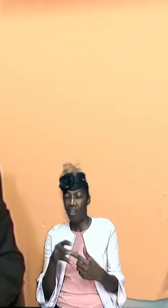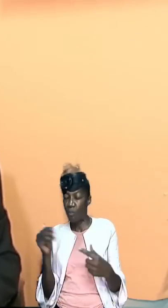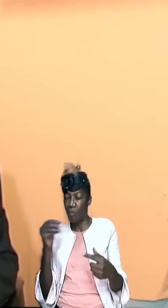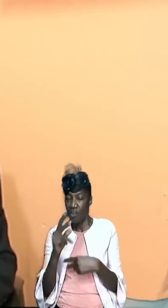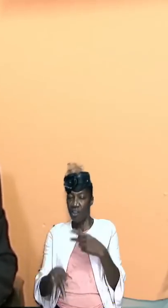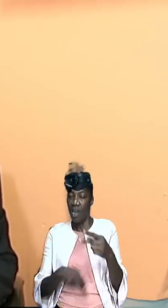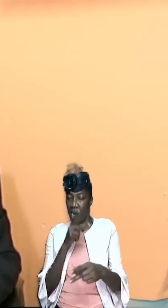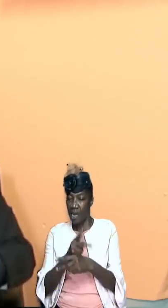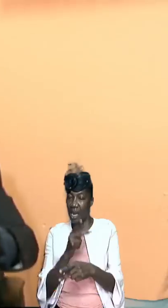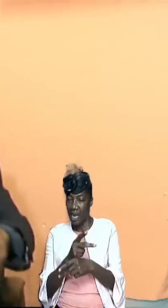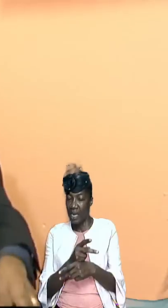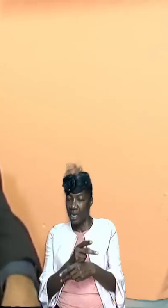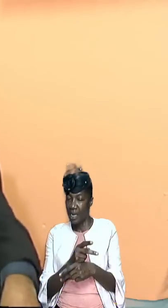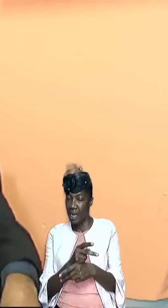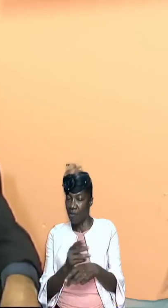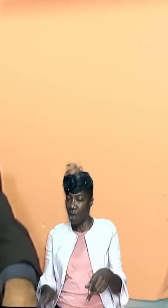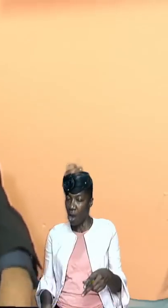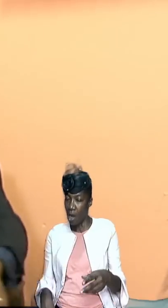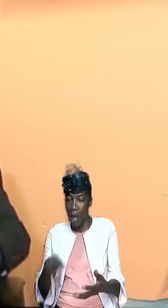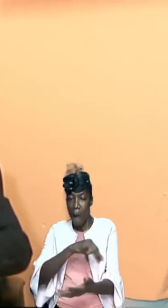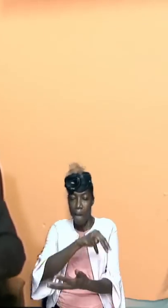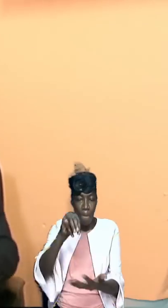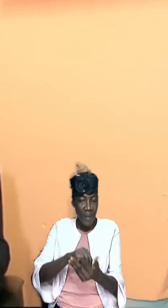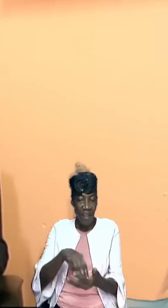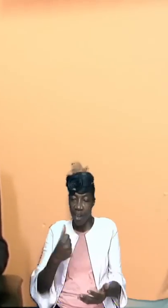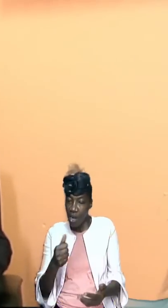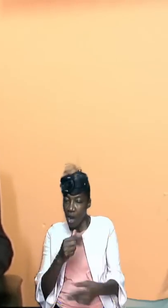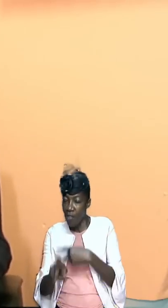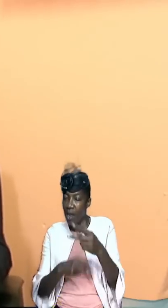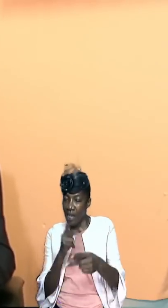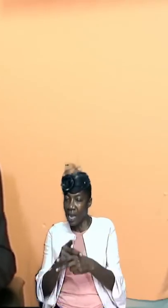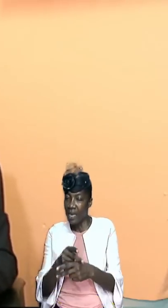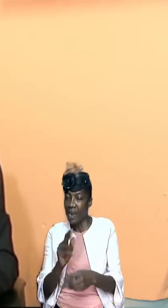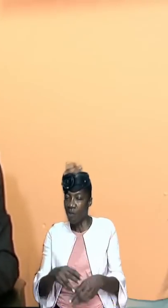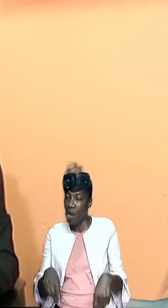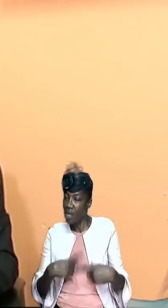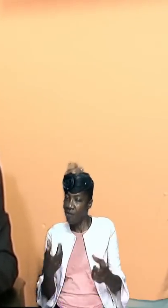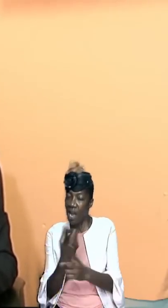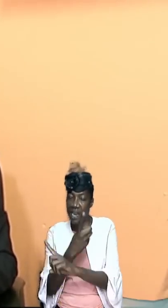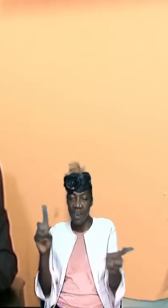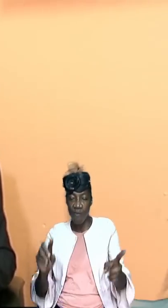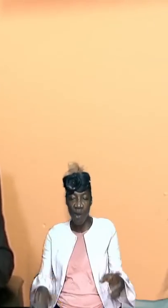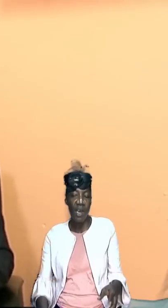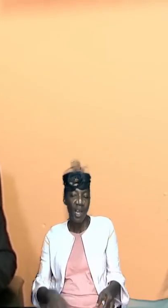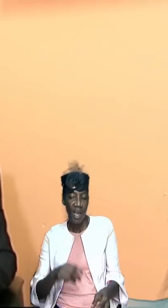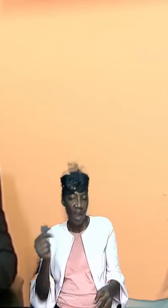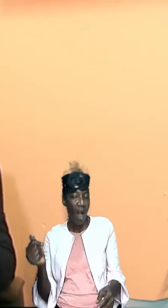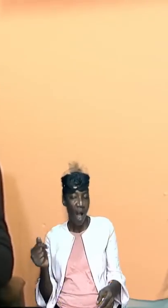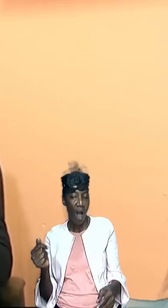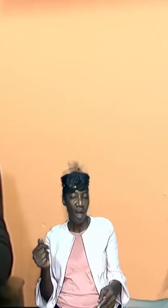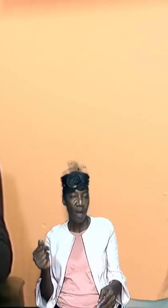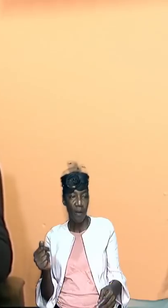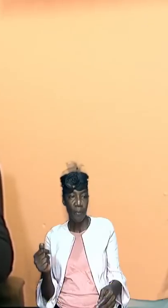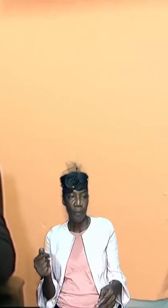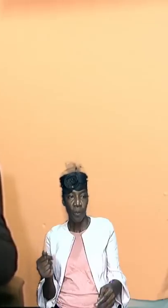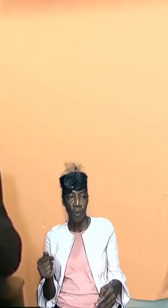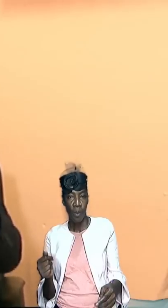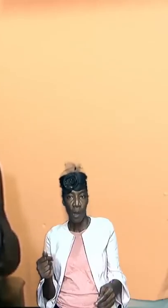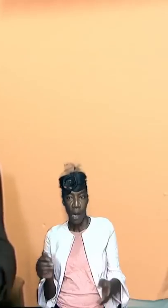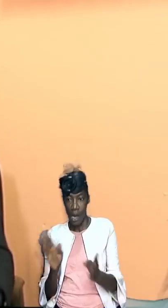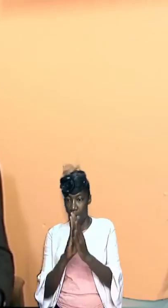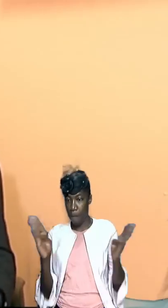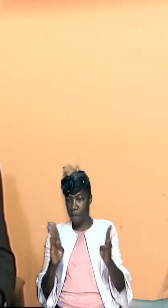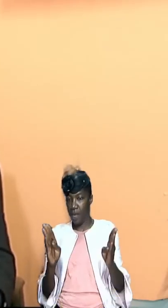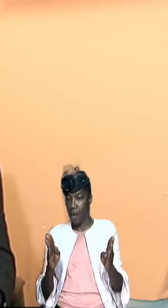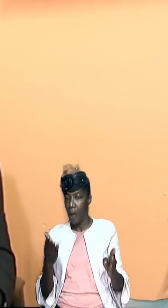give you a Rottweiler. A certain type of dog mixed with another type of dog give you a pit bull and that kind of thing. But if you